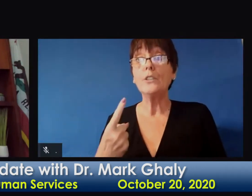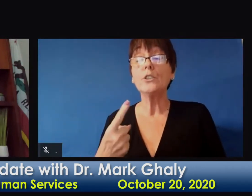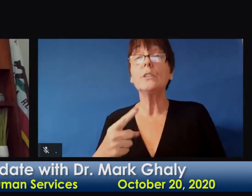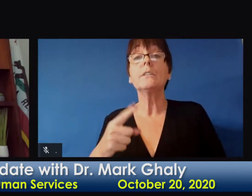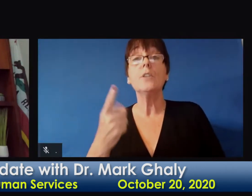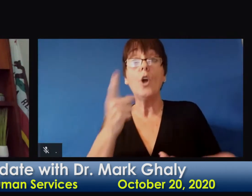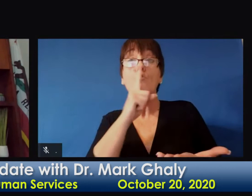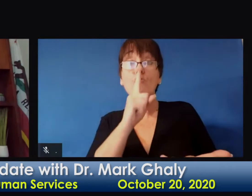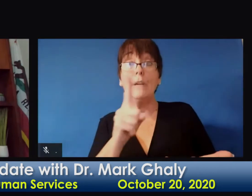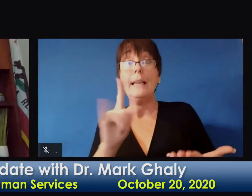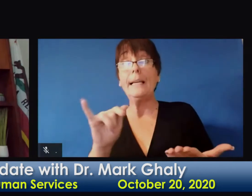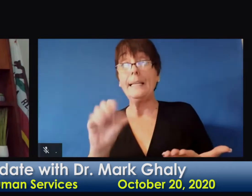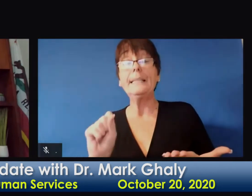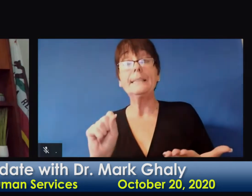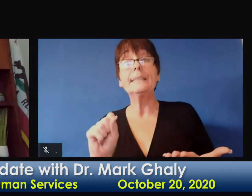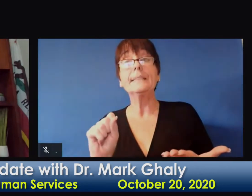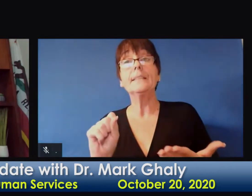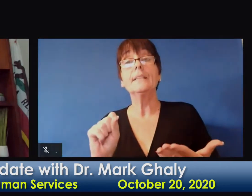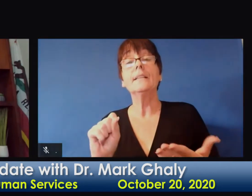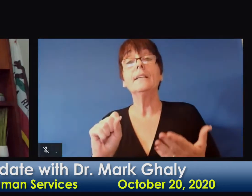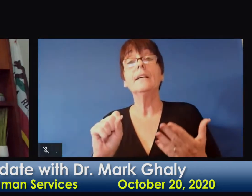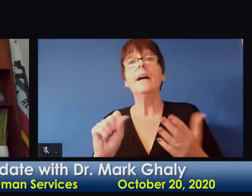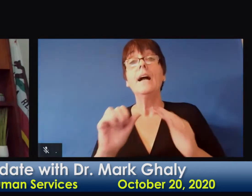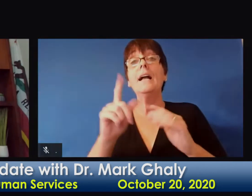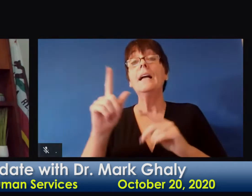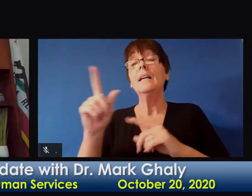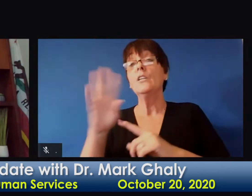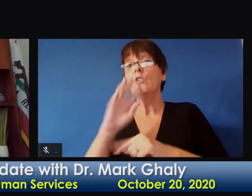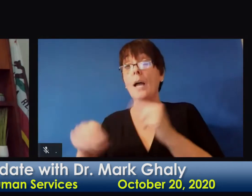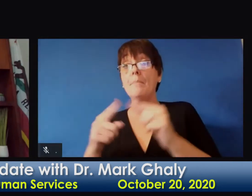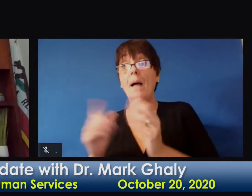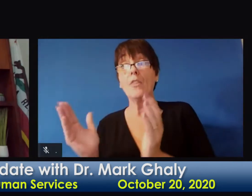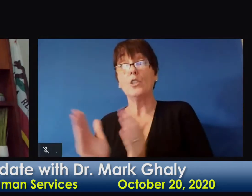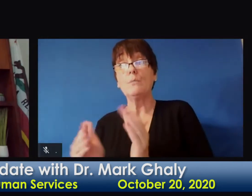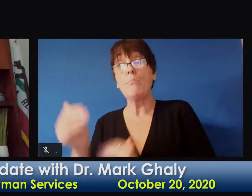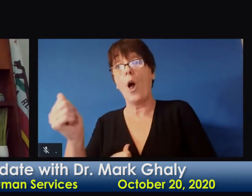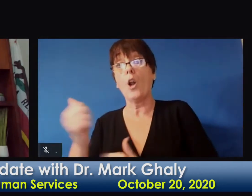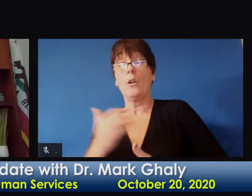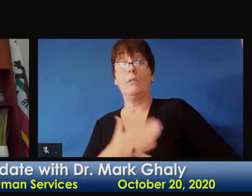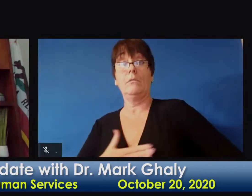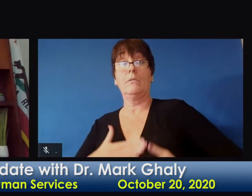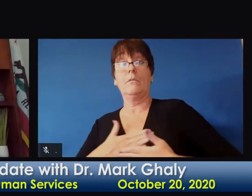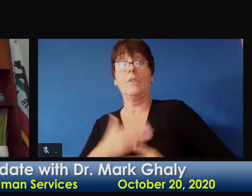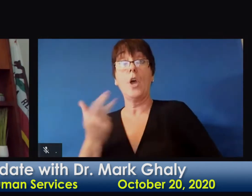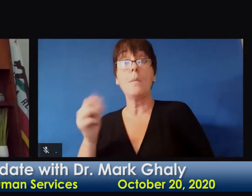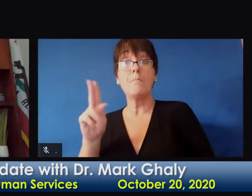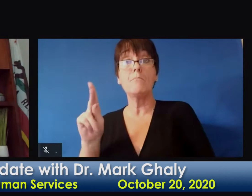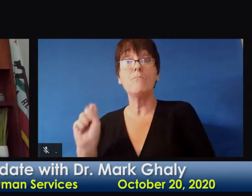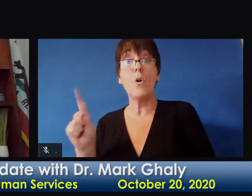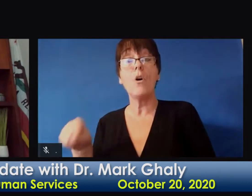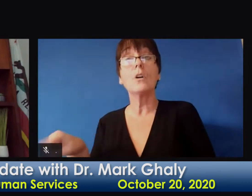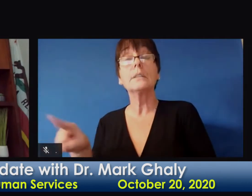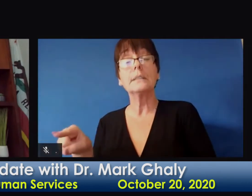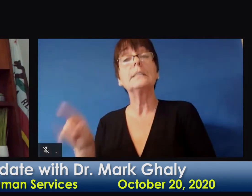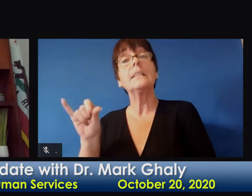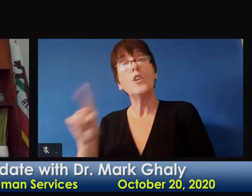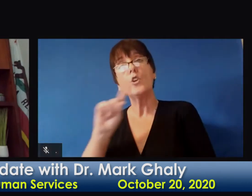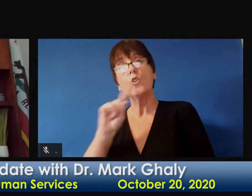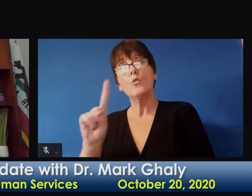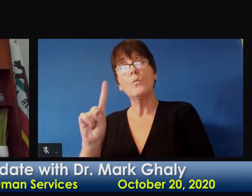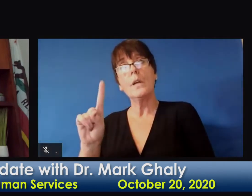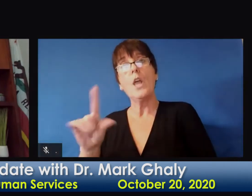It was really the nature of the smaller amusement theme parks is that they're really